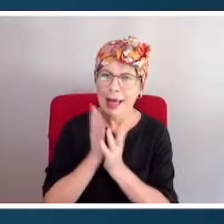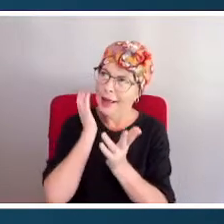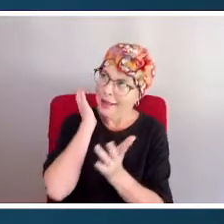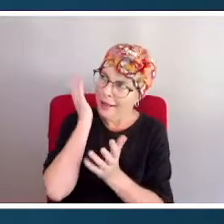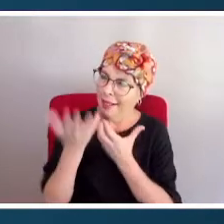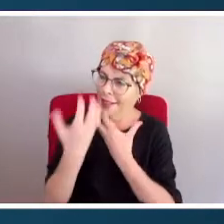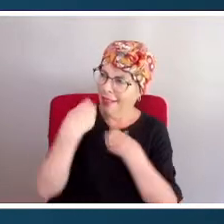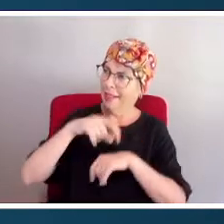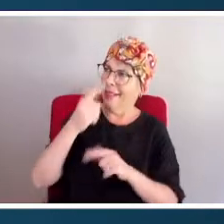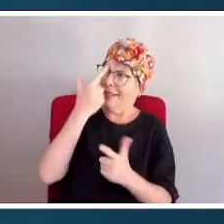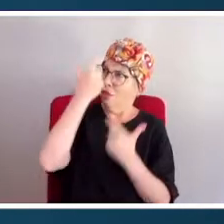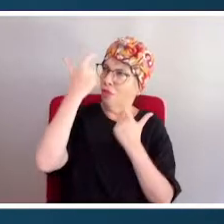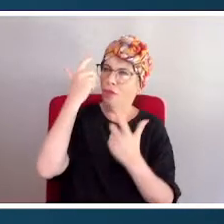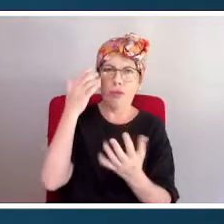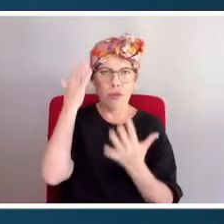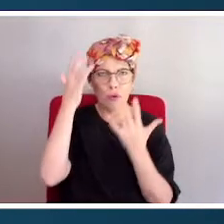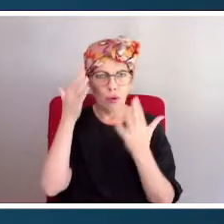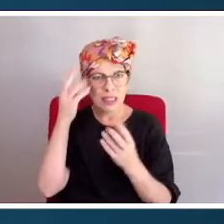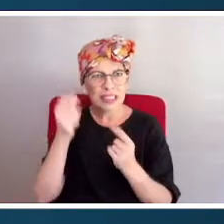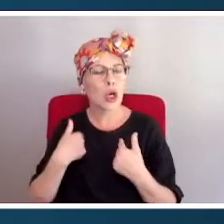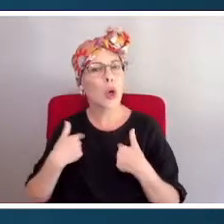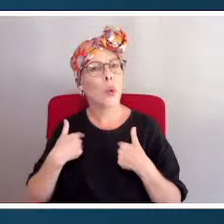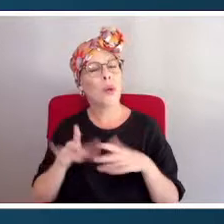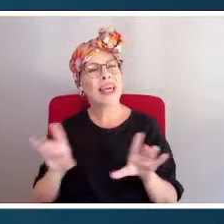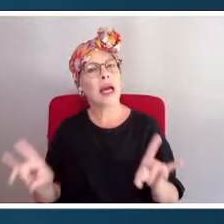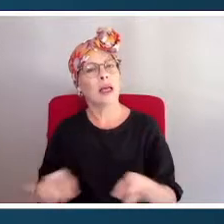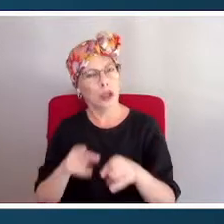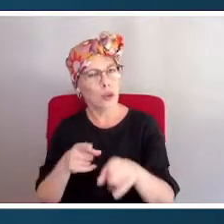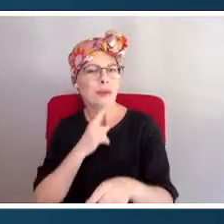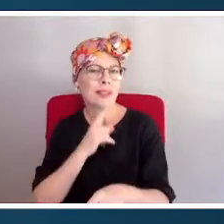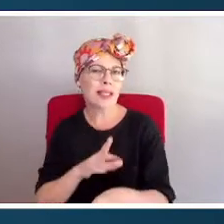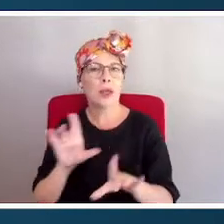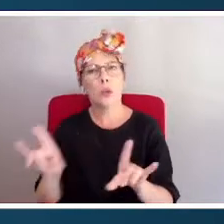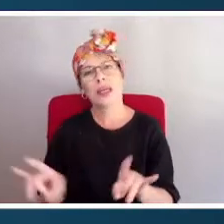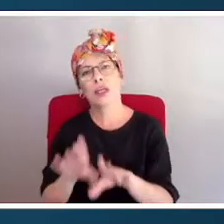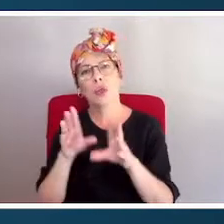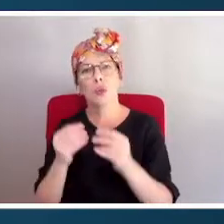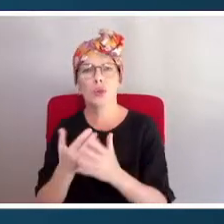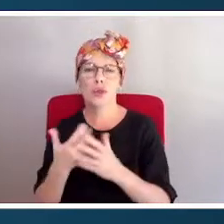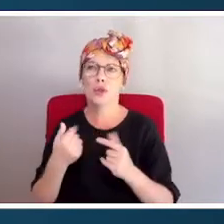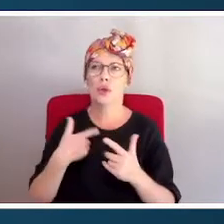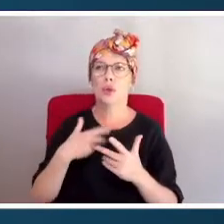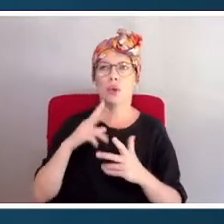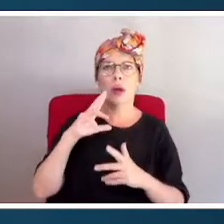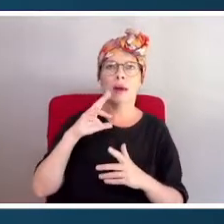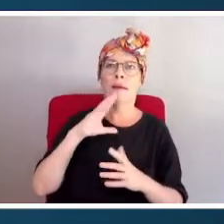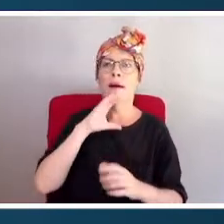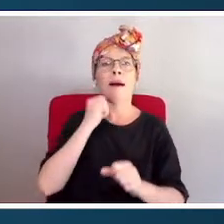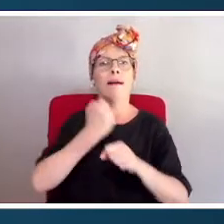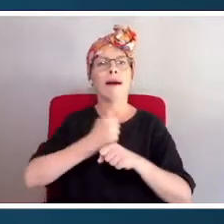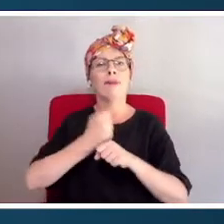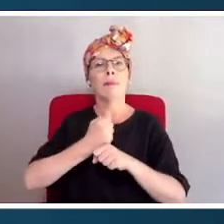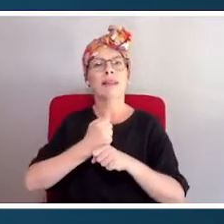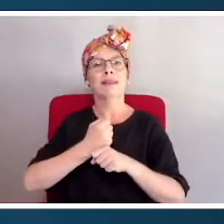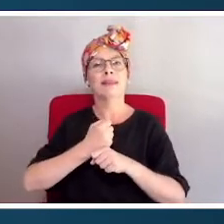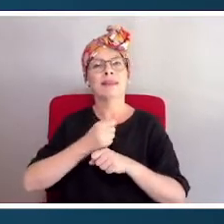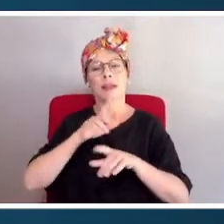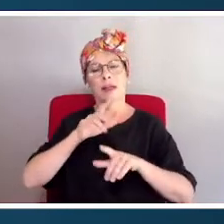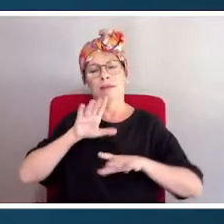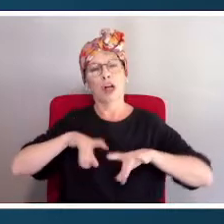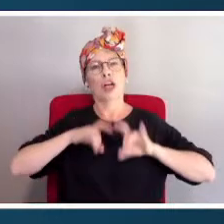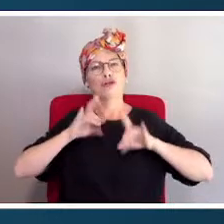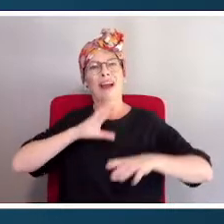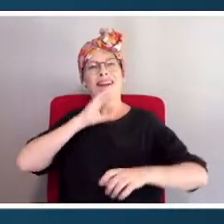you indicated, we're used to having addresses from senior politicians from Australia, and it